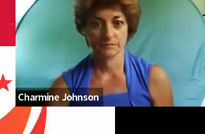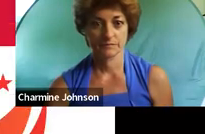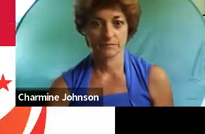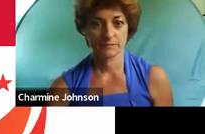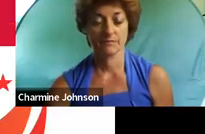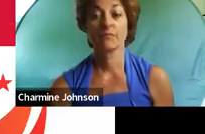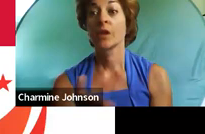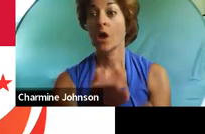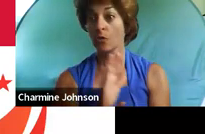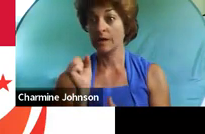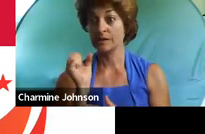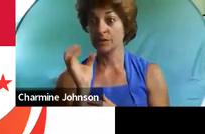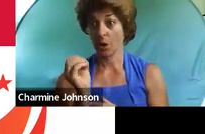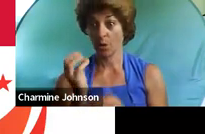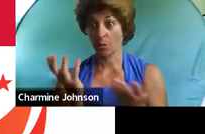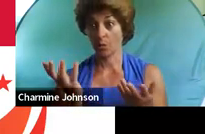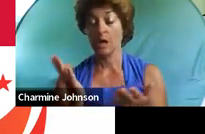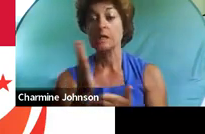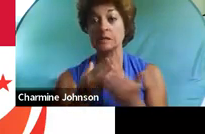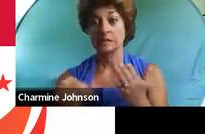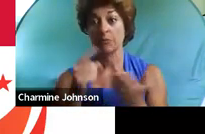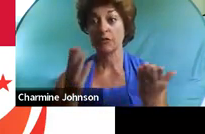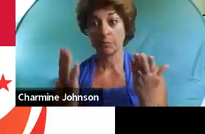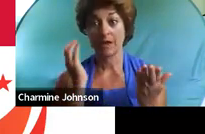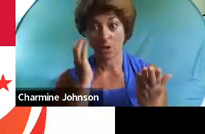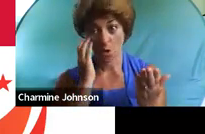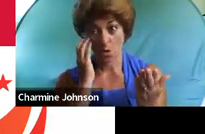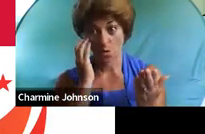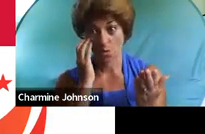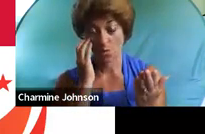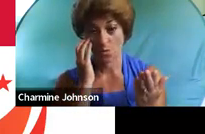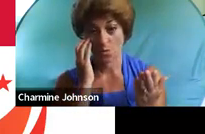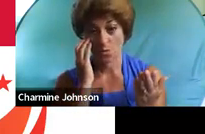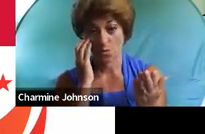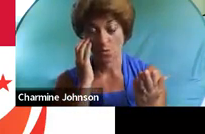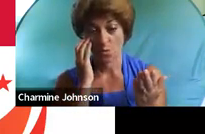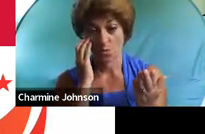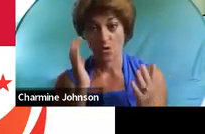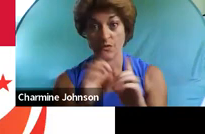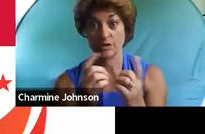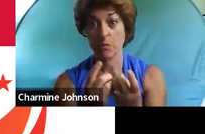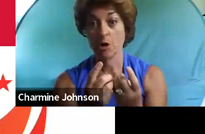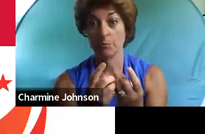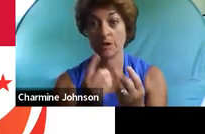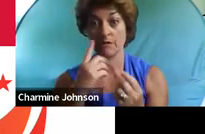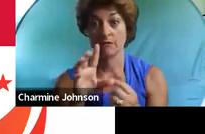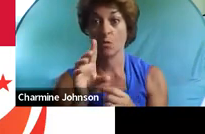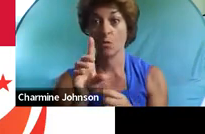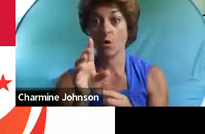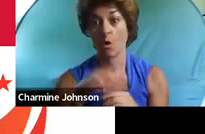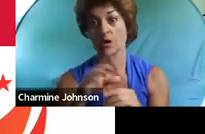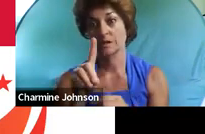All right, so some of you may know that the Department of Disability Services put